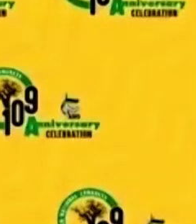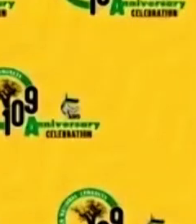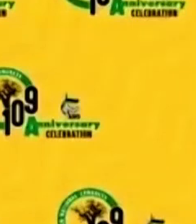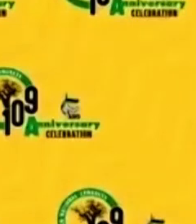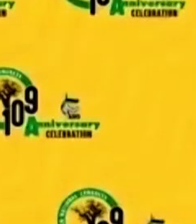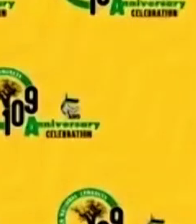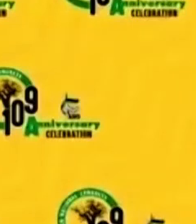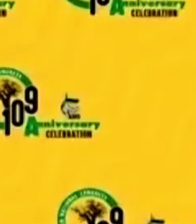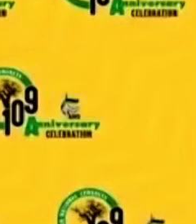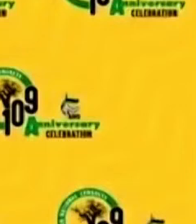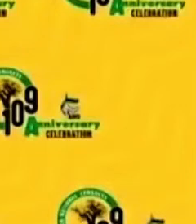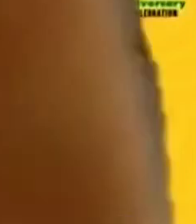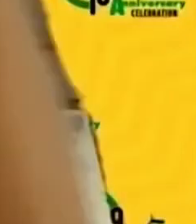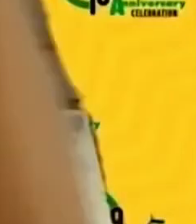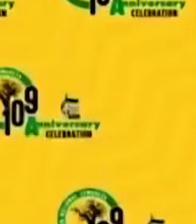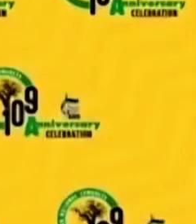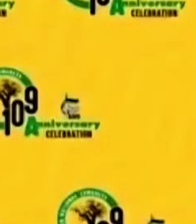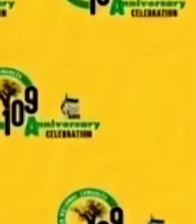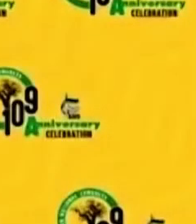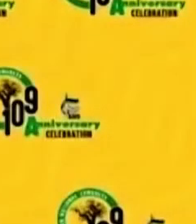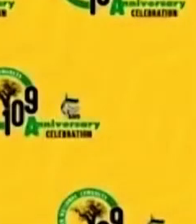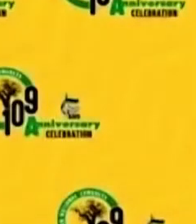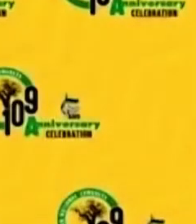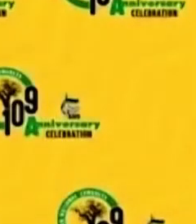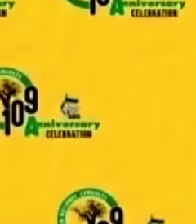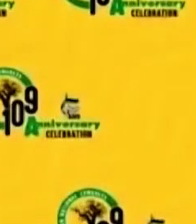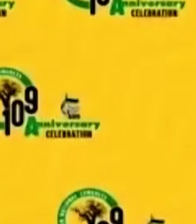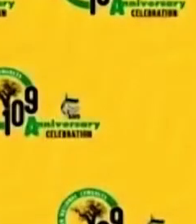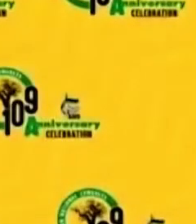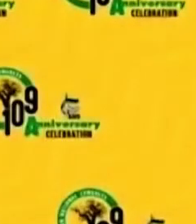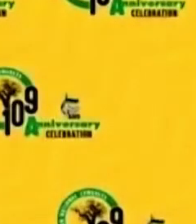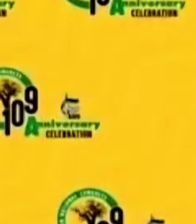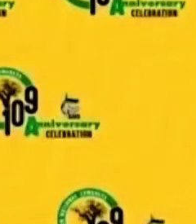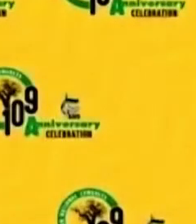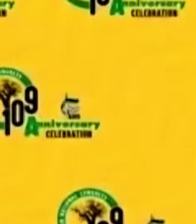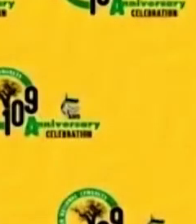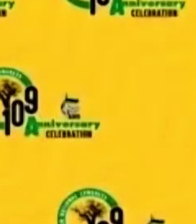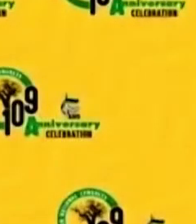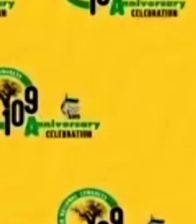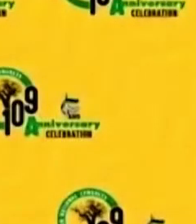So we don't have questions. I take it that we don't. That means we don't have questions from the media.